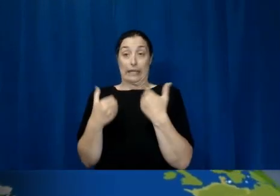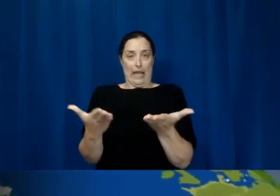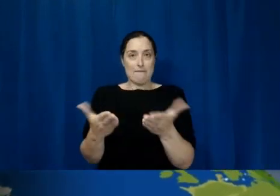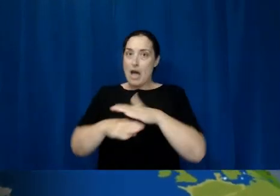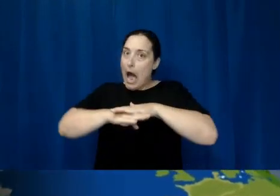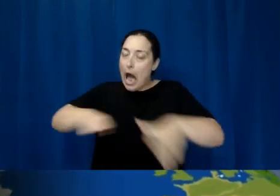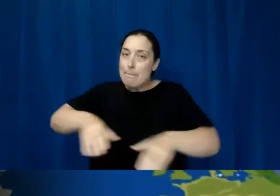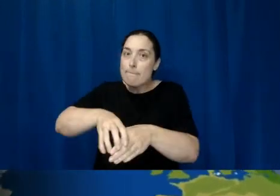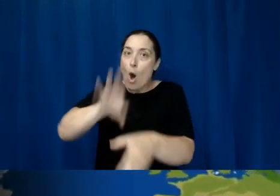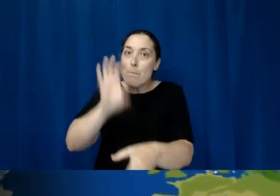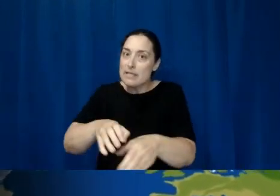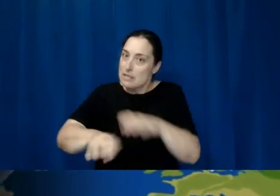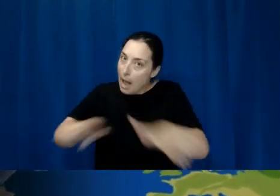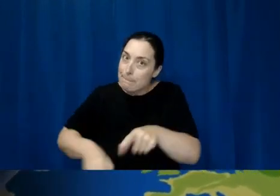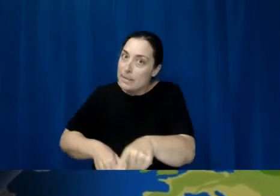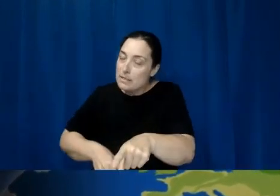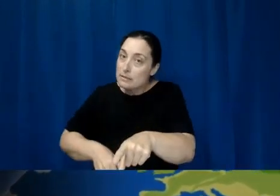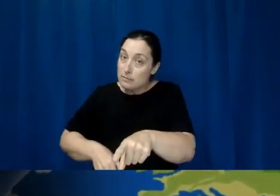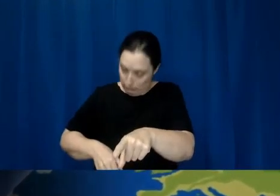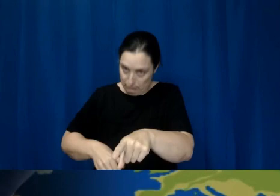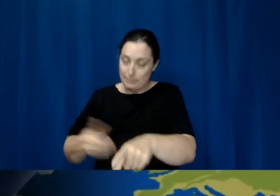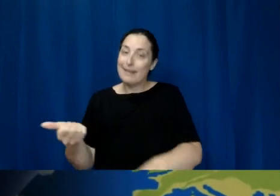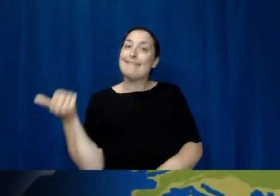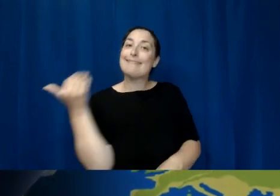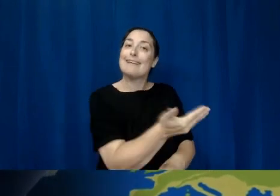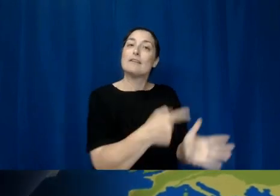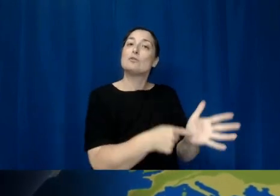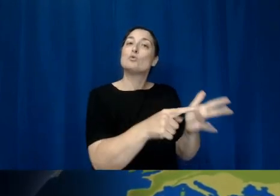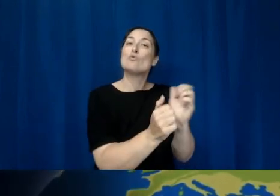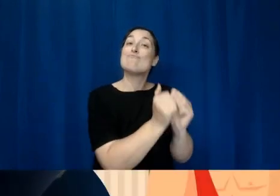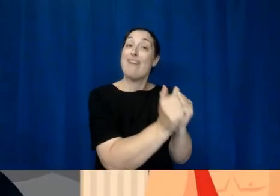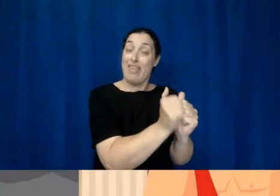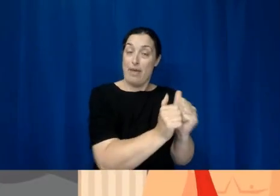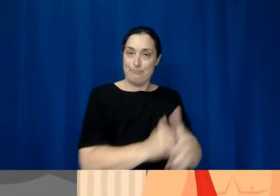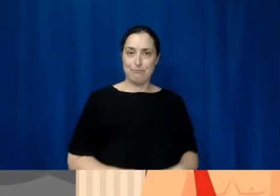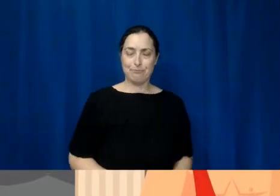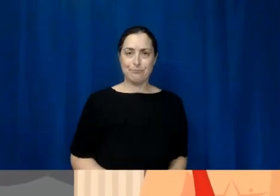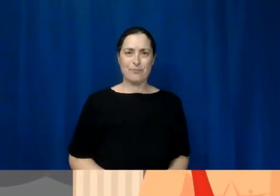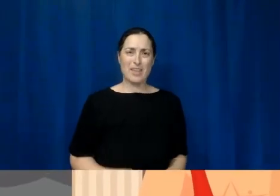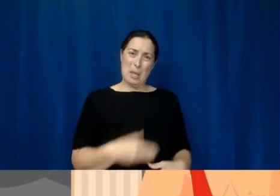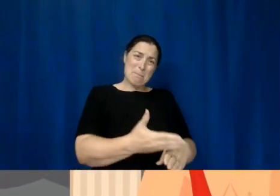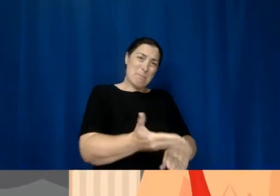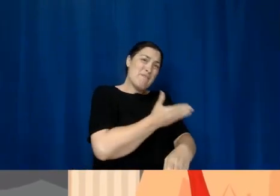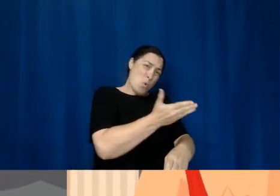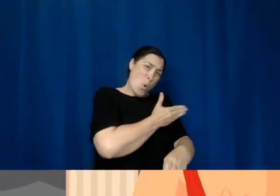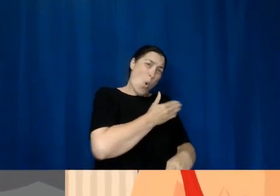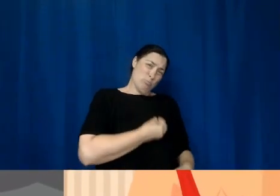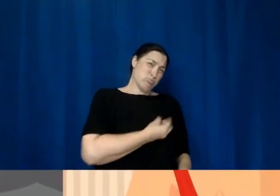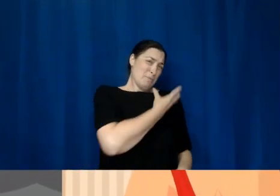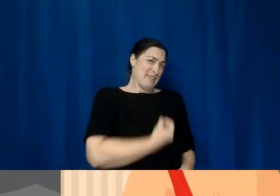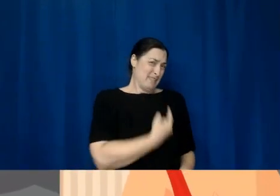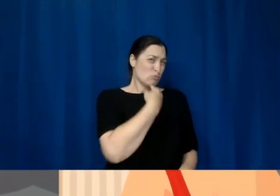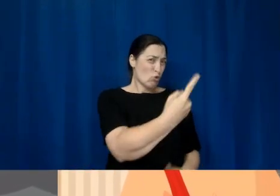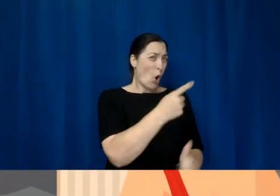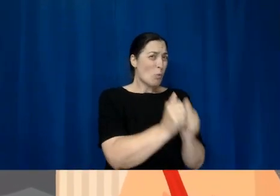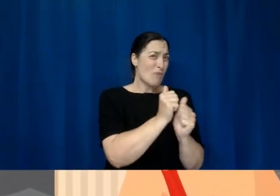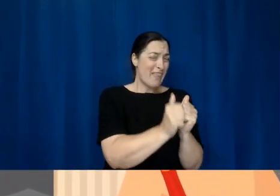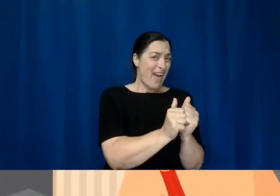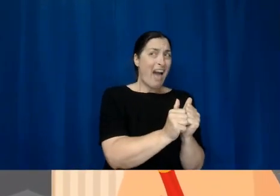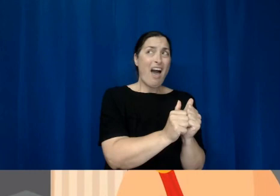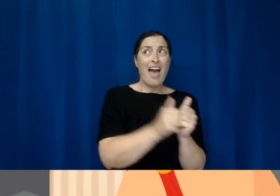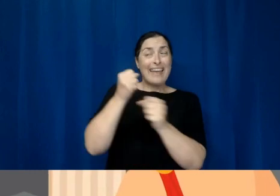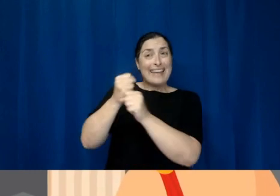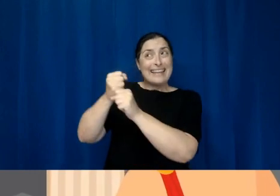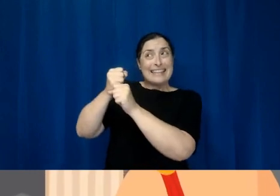as Zeus's gift to Prometheus's brother, Prometheus. Earlier in the story, Prometheus warned his brother not to accept